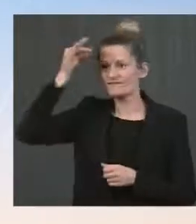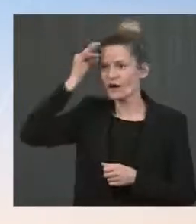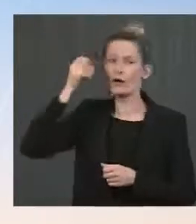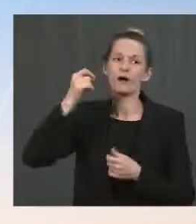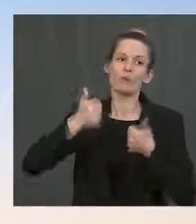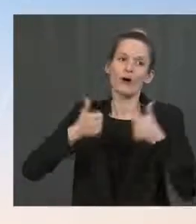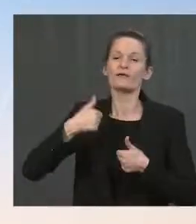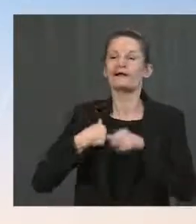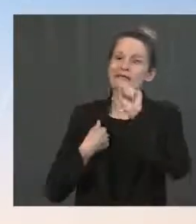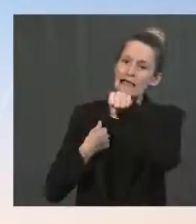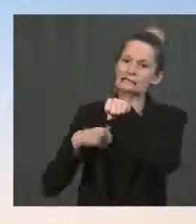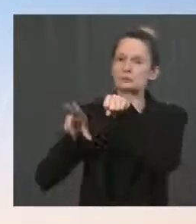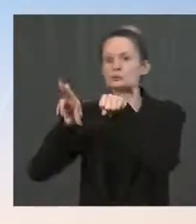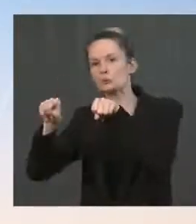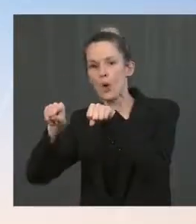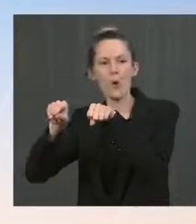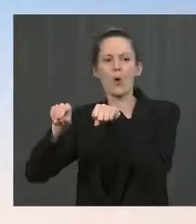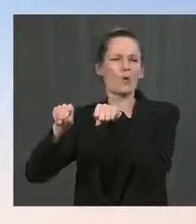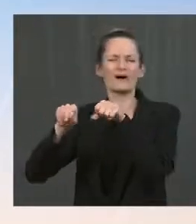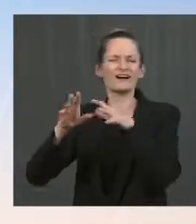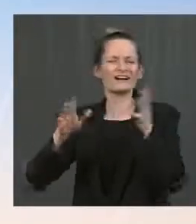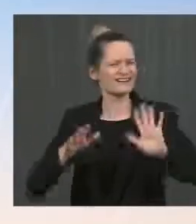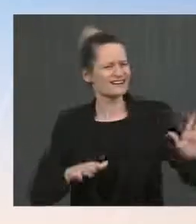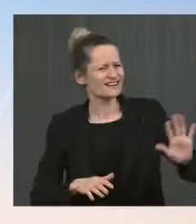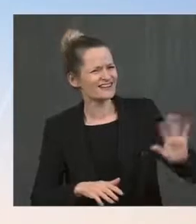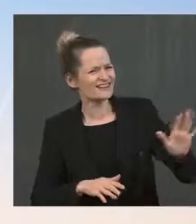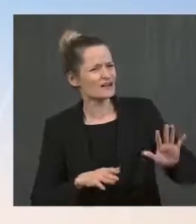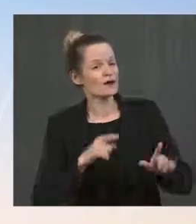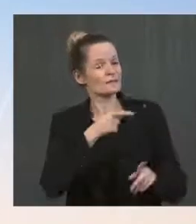you're laying out here. What we're evaluating and looking at is